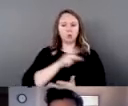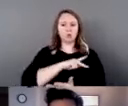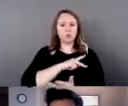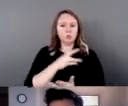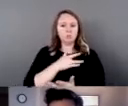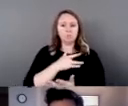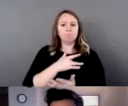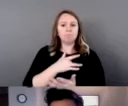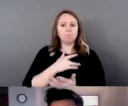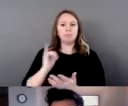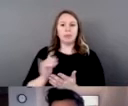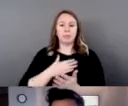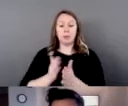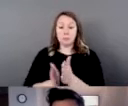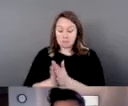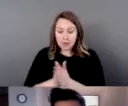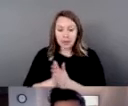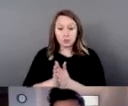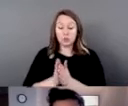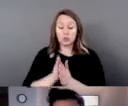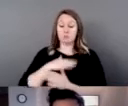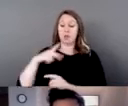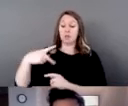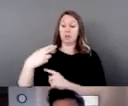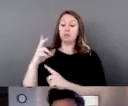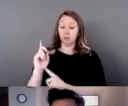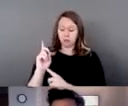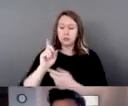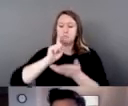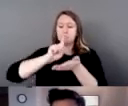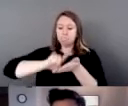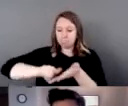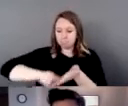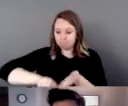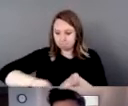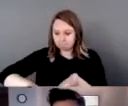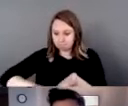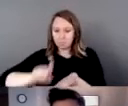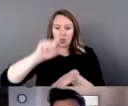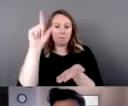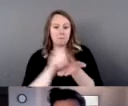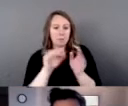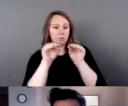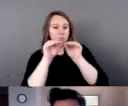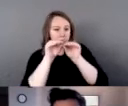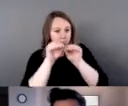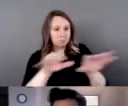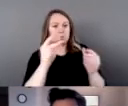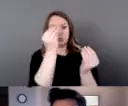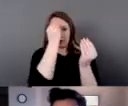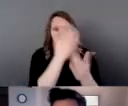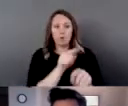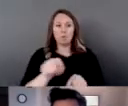to use my PhD to further educate others and inform them about Native victimization and